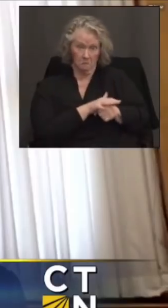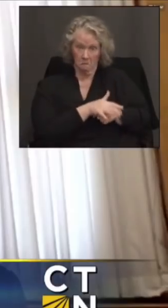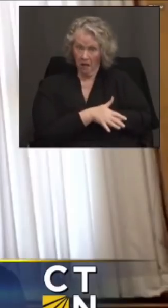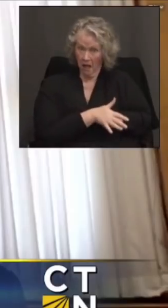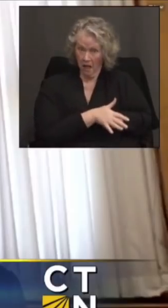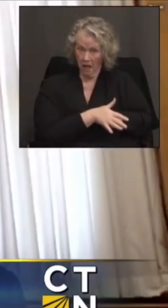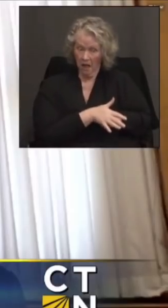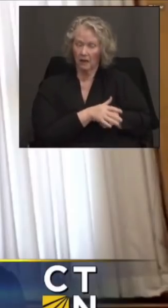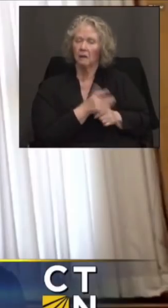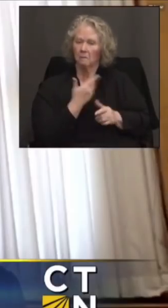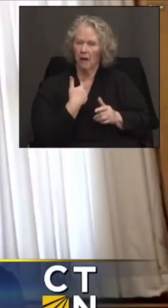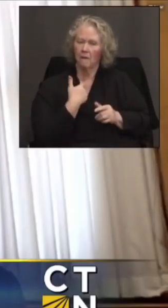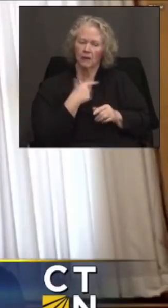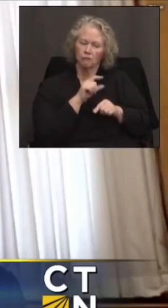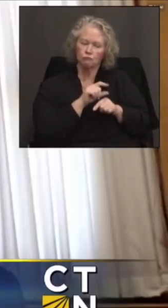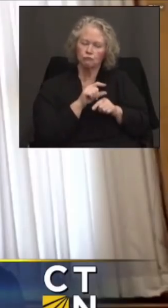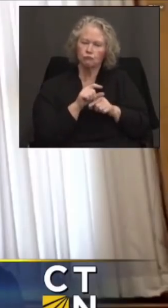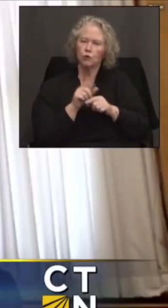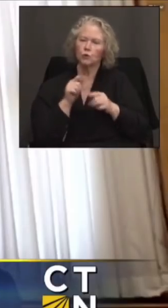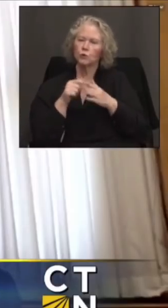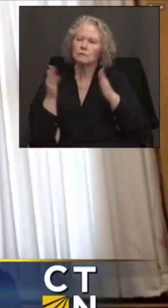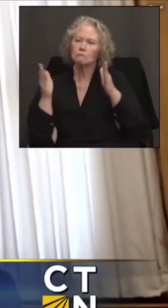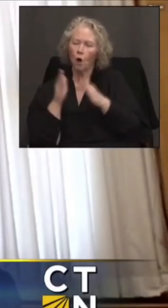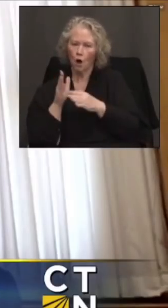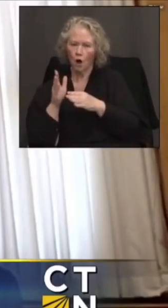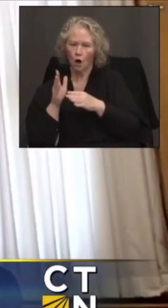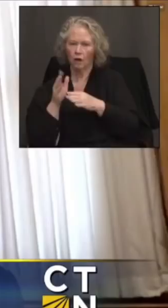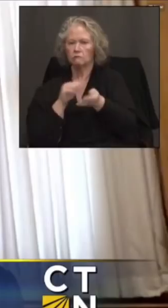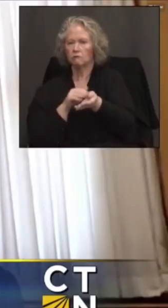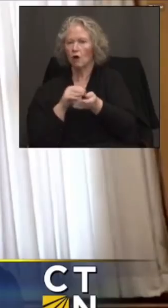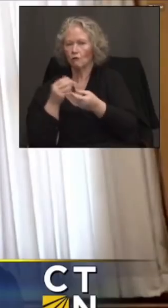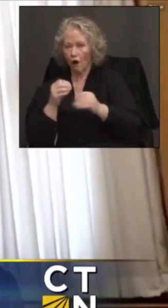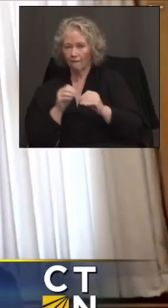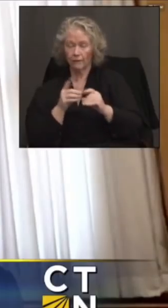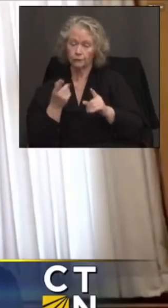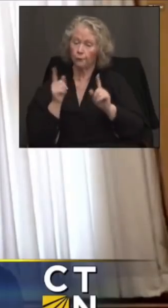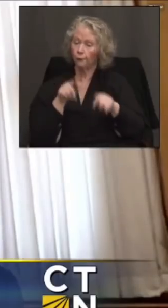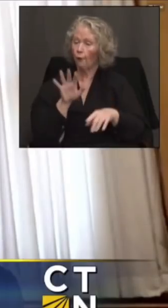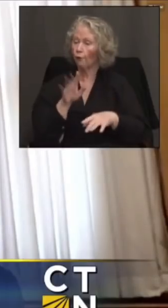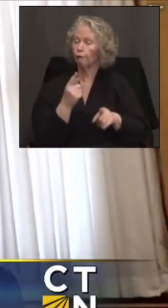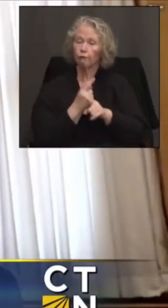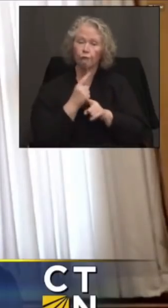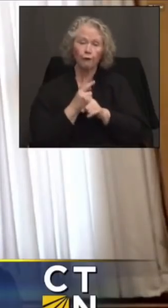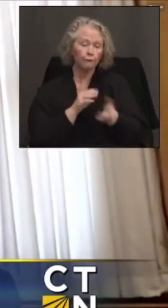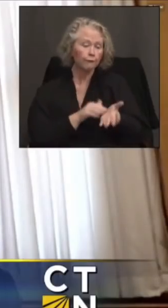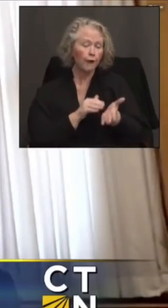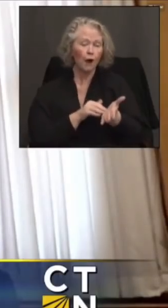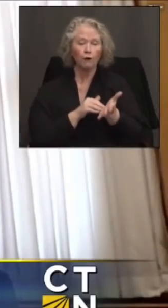provide small quantities to these practices so that when you're in for your regular checkup or whatever it may